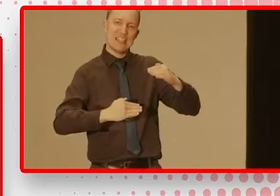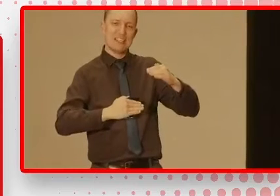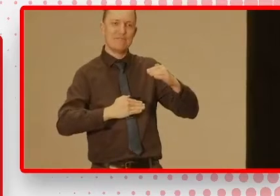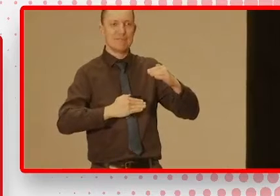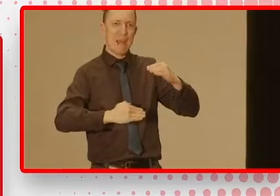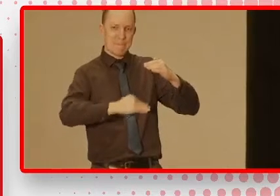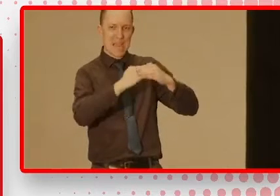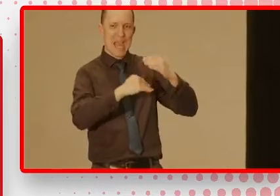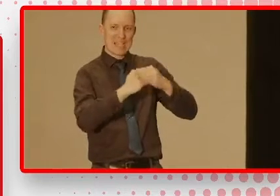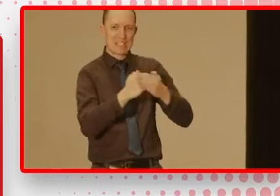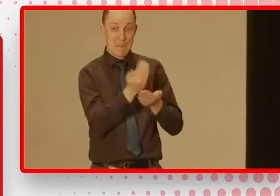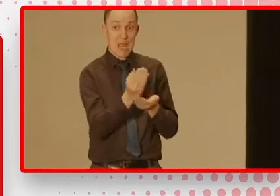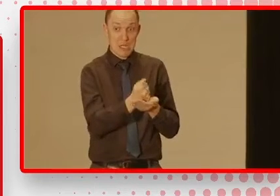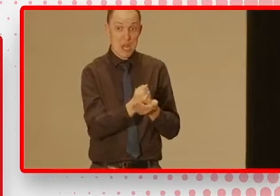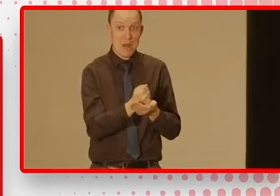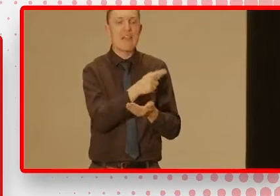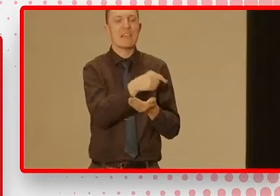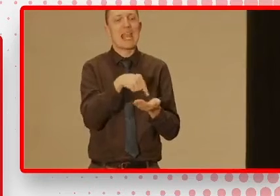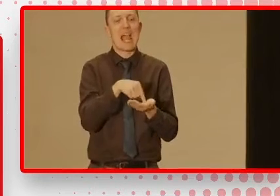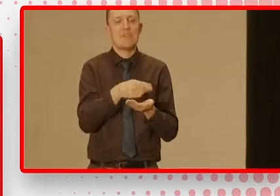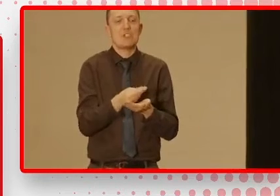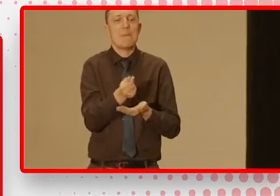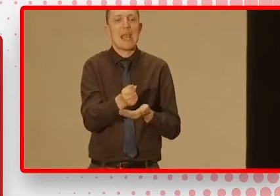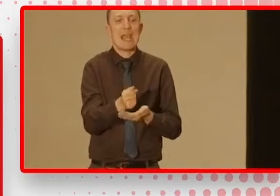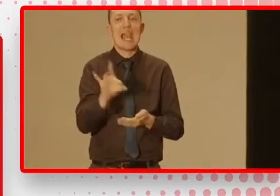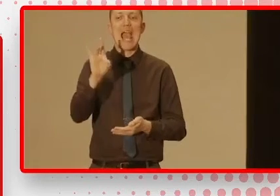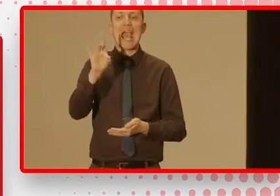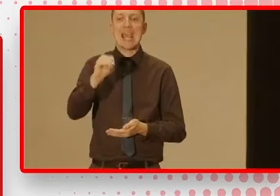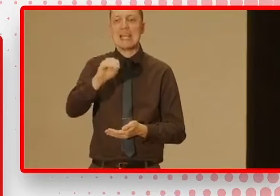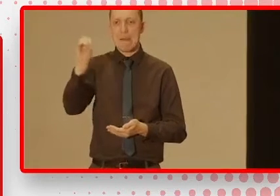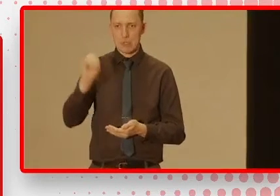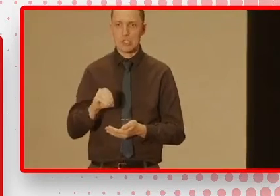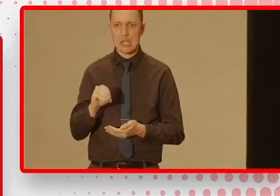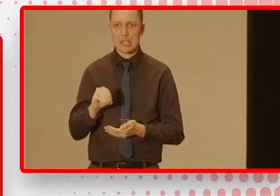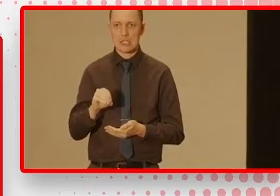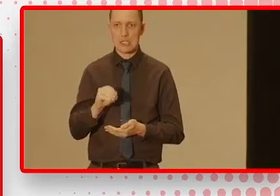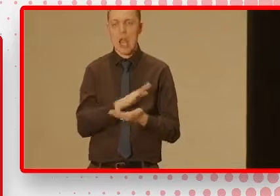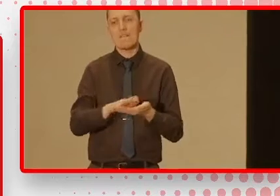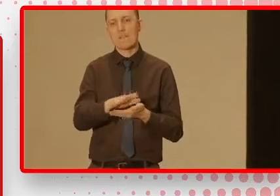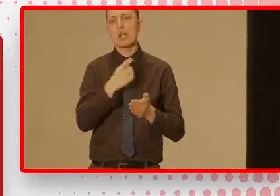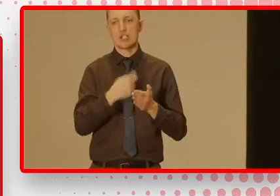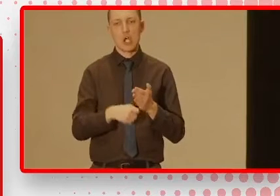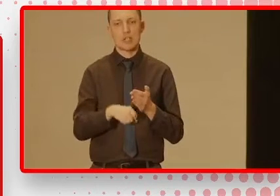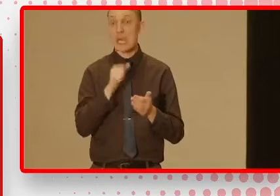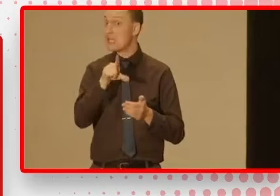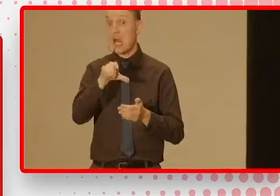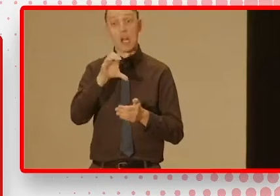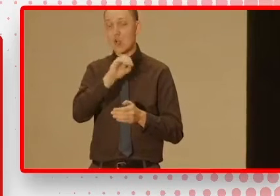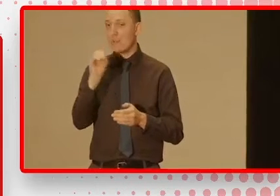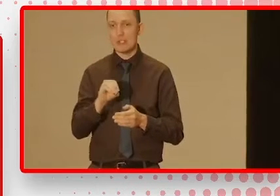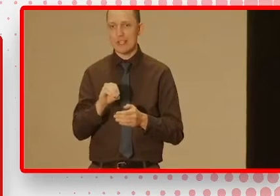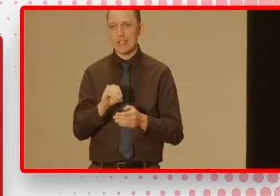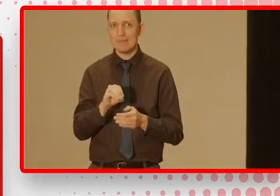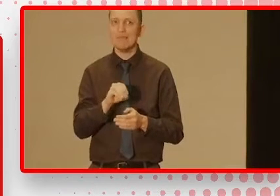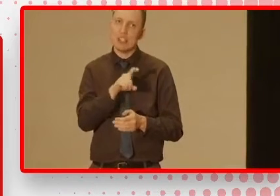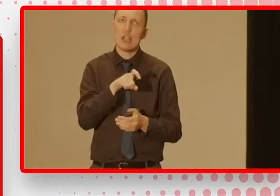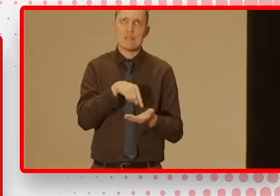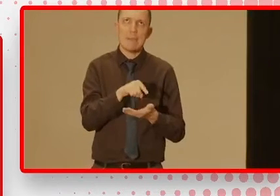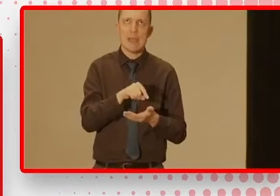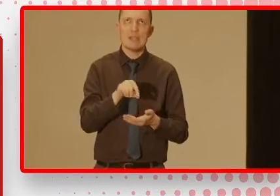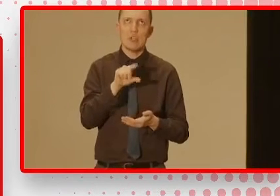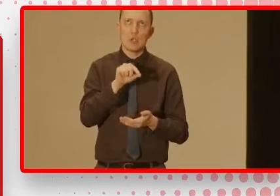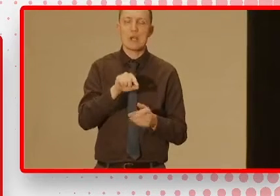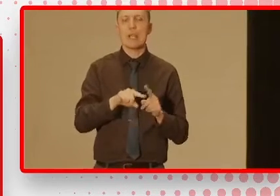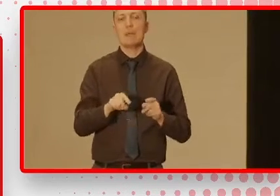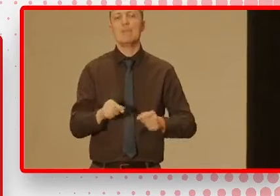of their cost for college. Not 100%, we still cover 20, but it's 80%. And I will tell you, we typically don't